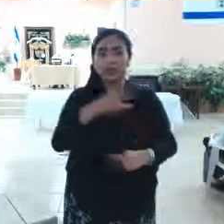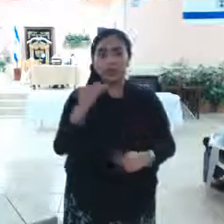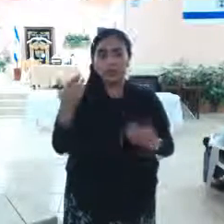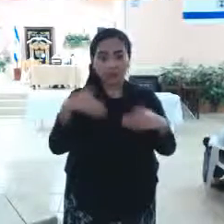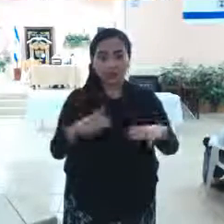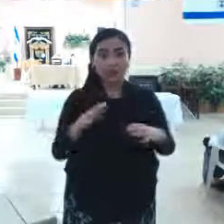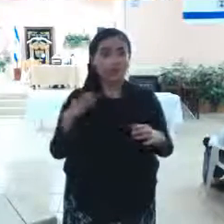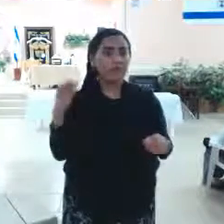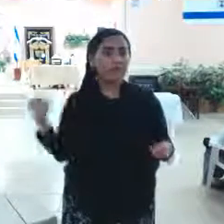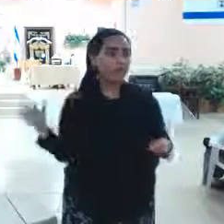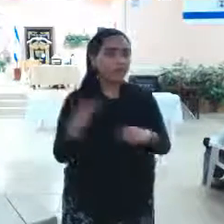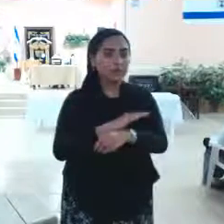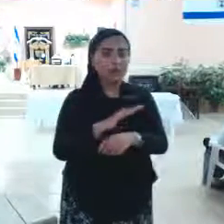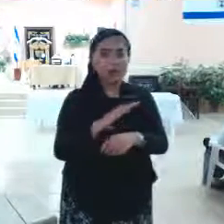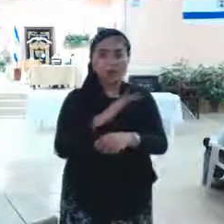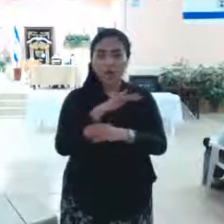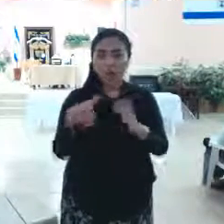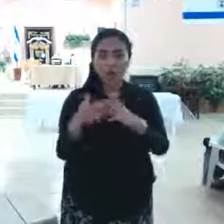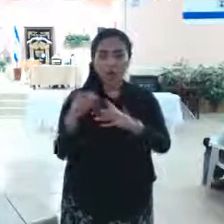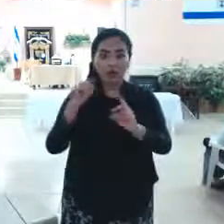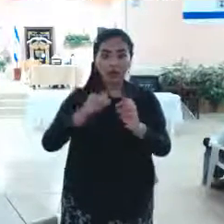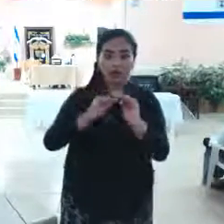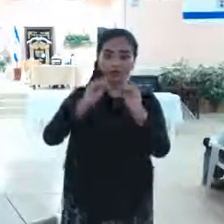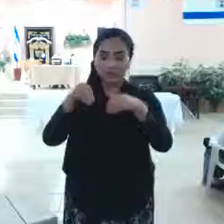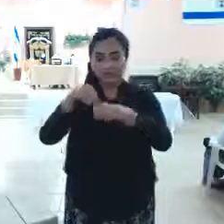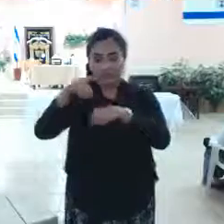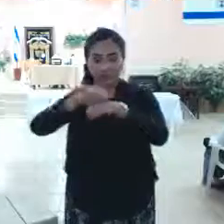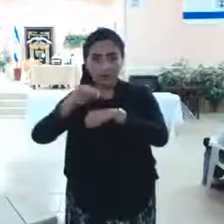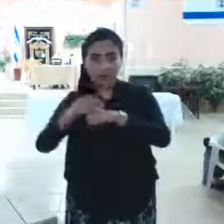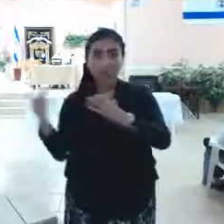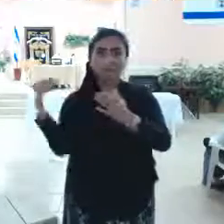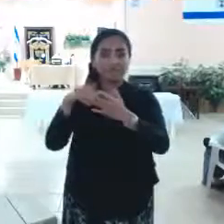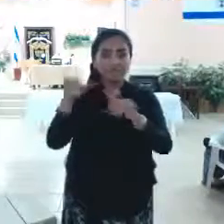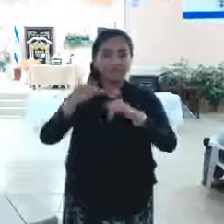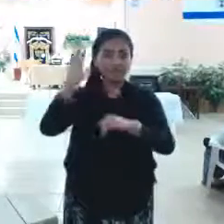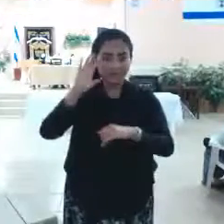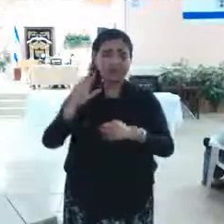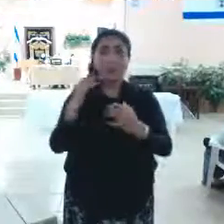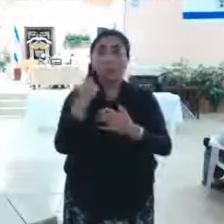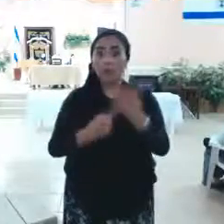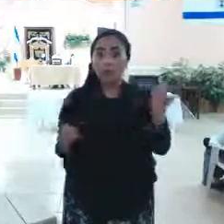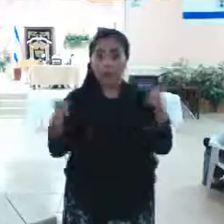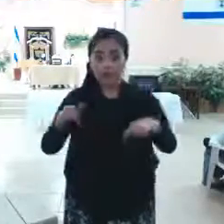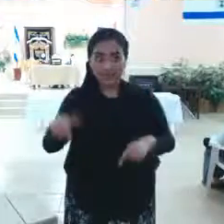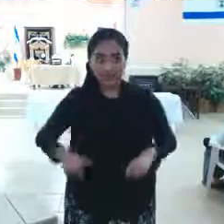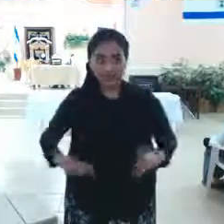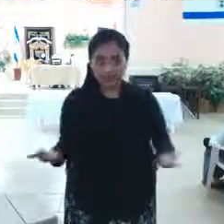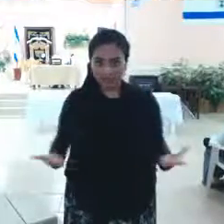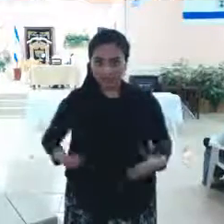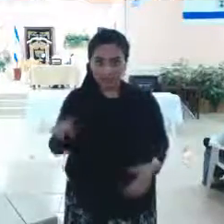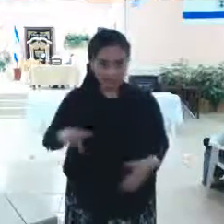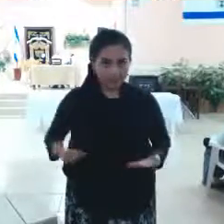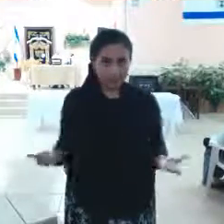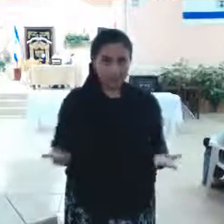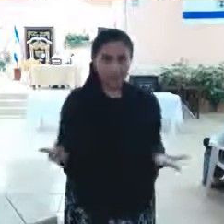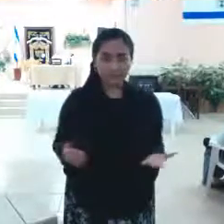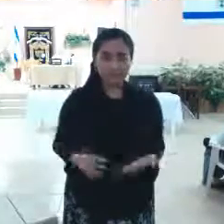then completely restored the service in the Mishkan. Now, what happened here?